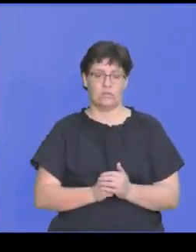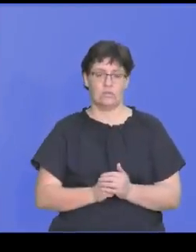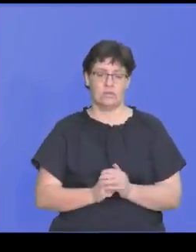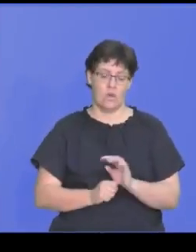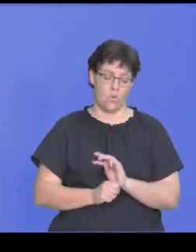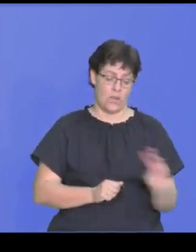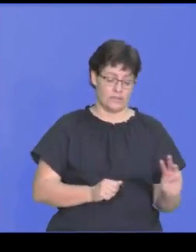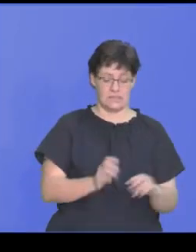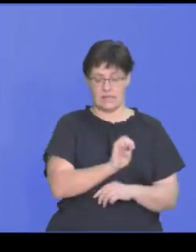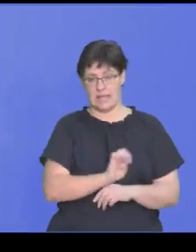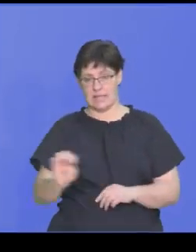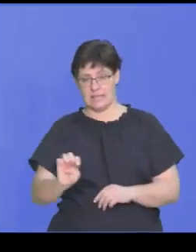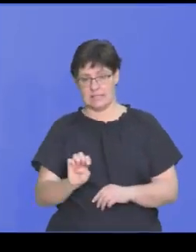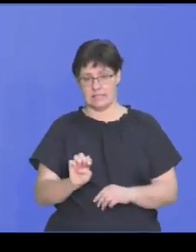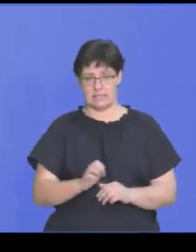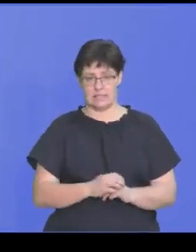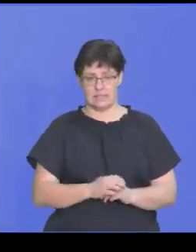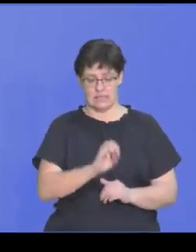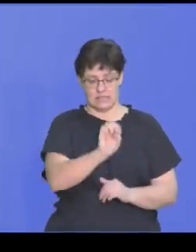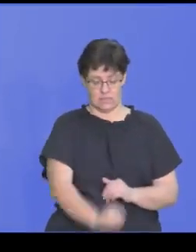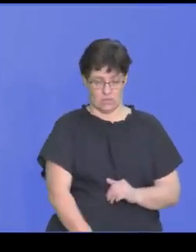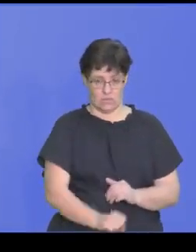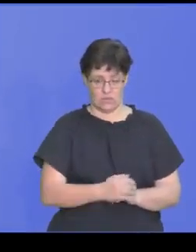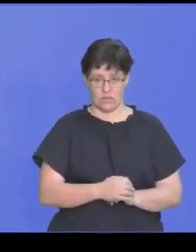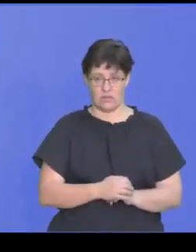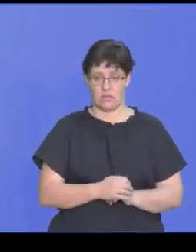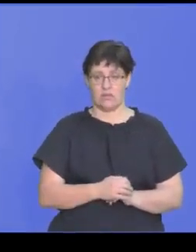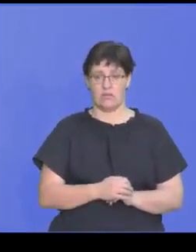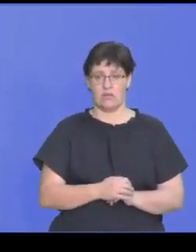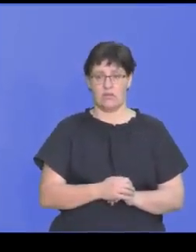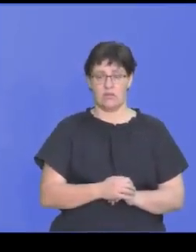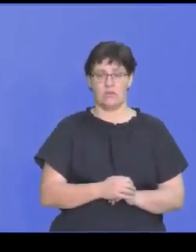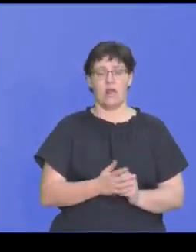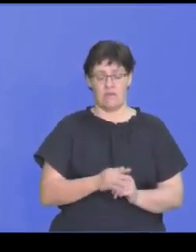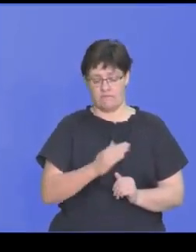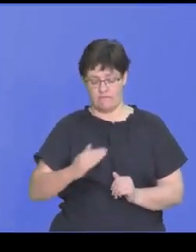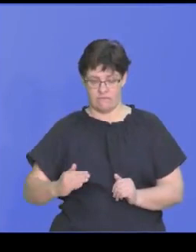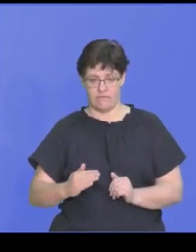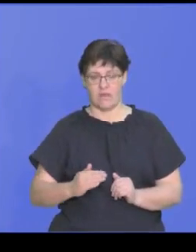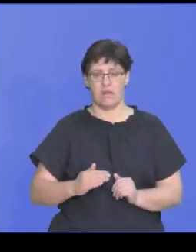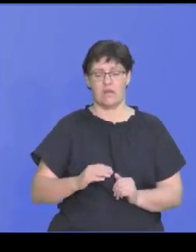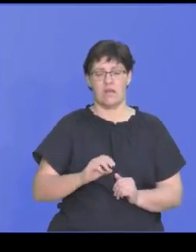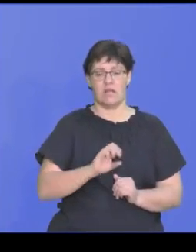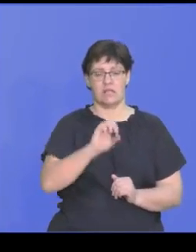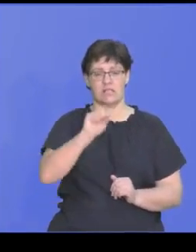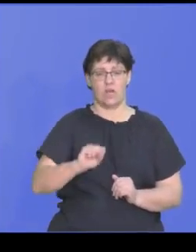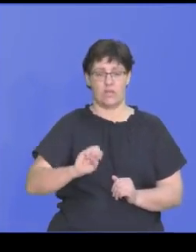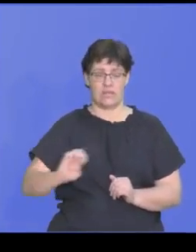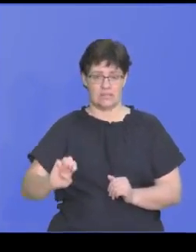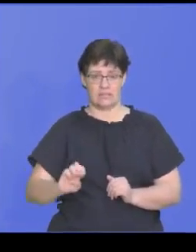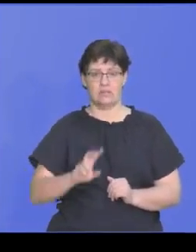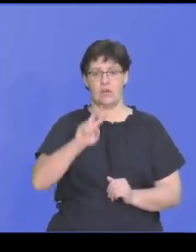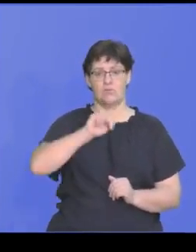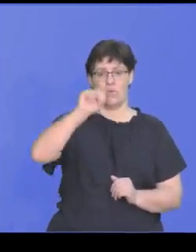south, west, east. Okay, between the two we've got southeast,